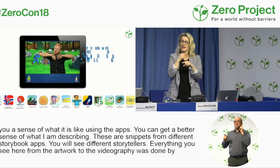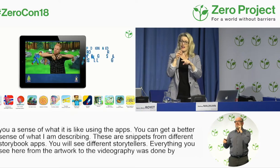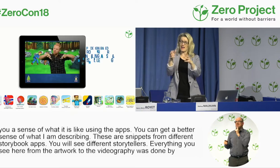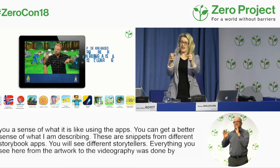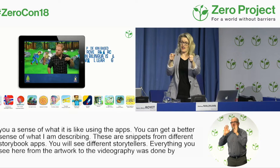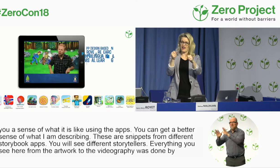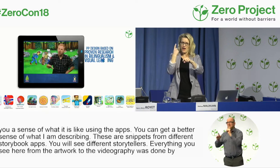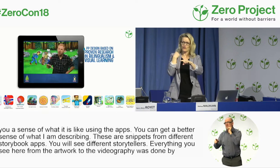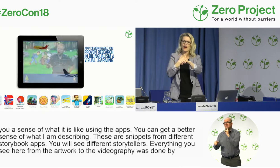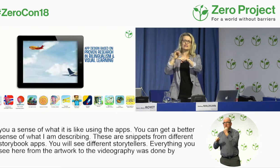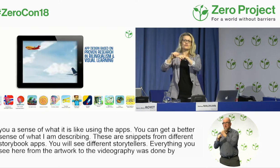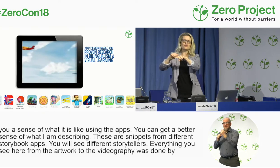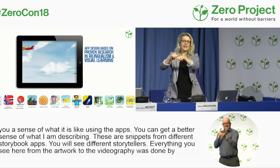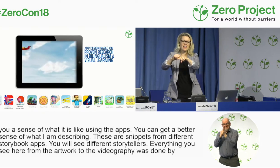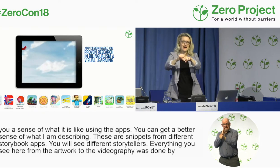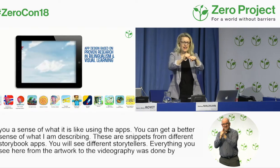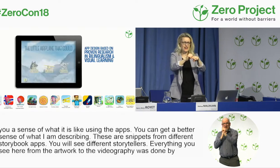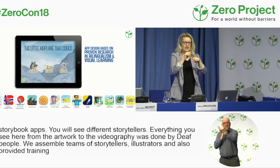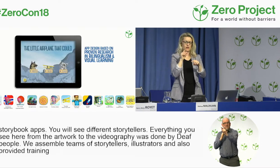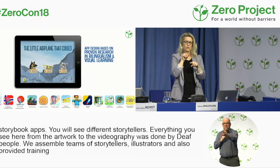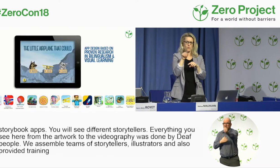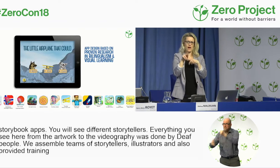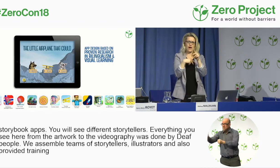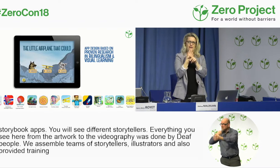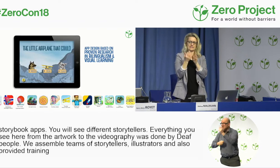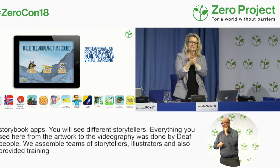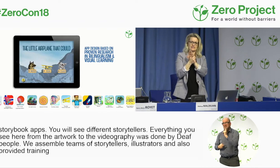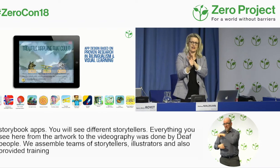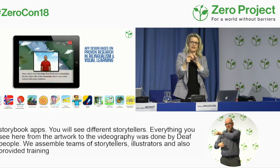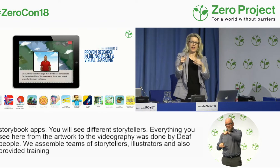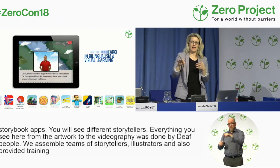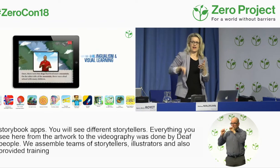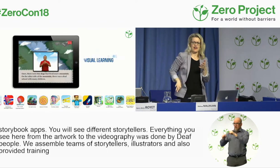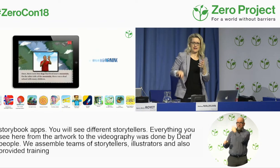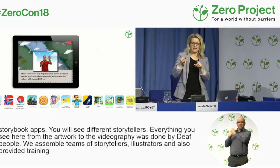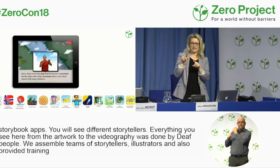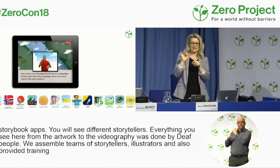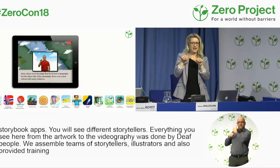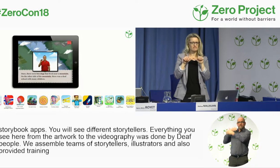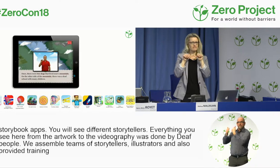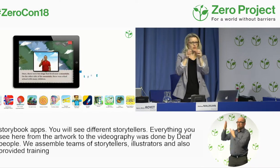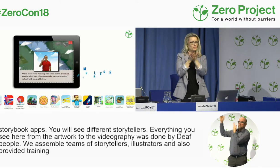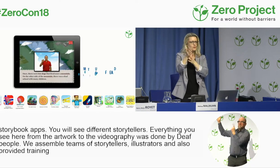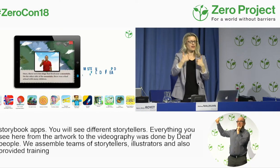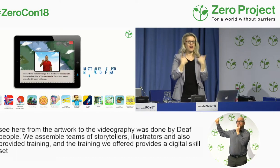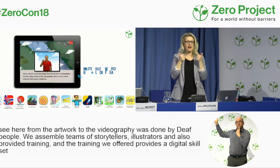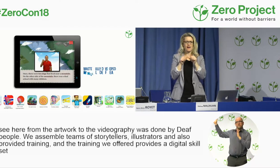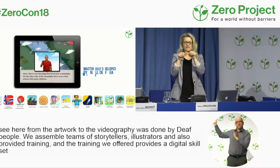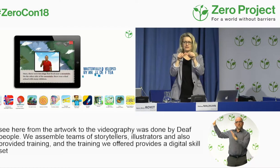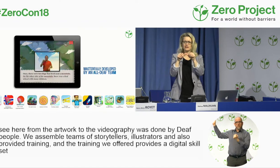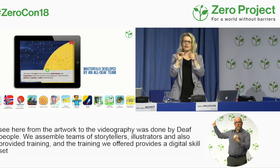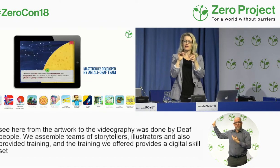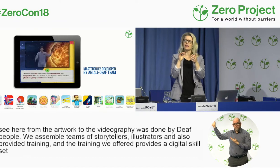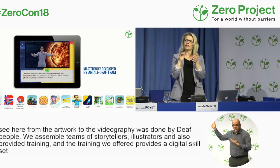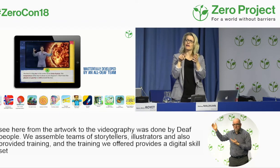of storytellers, illustrators, and then we also provided training. And the training that we offered provides a